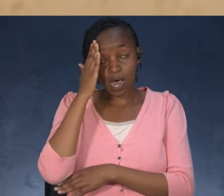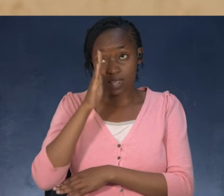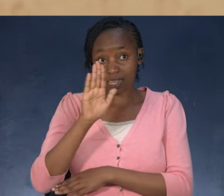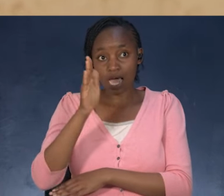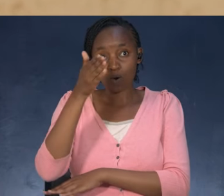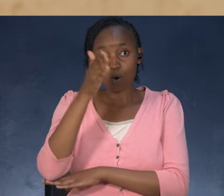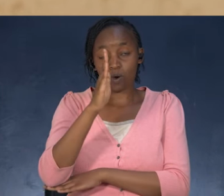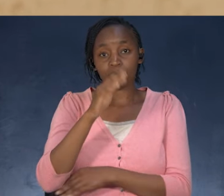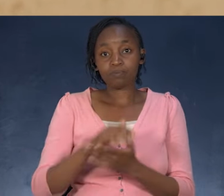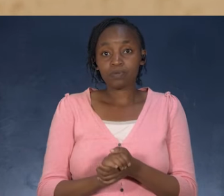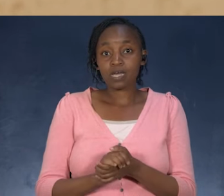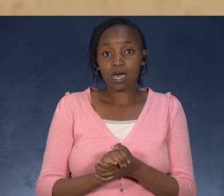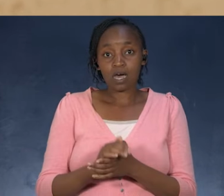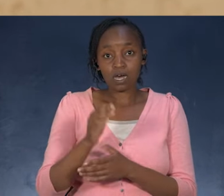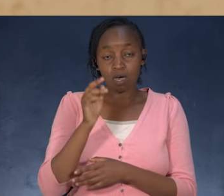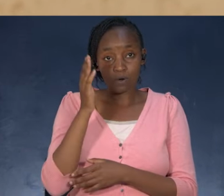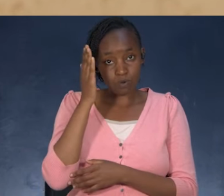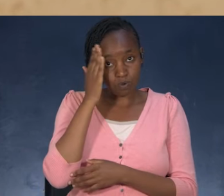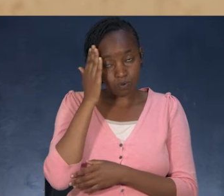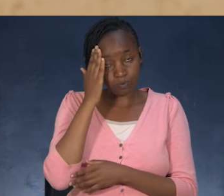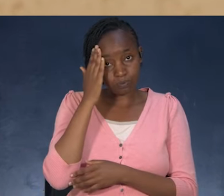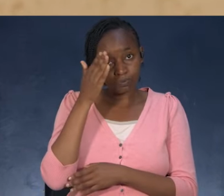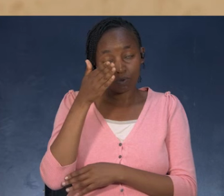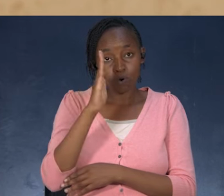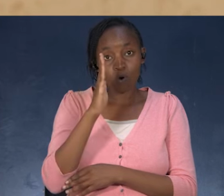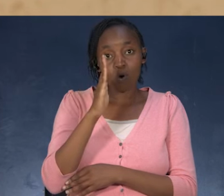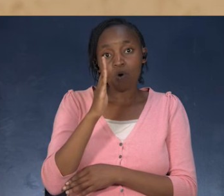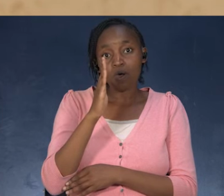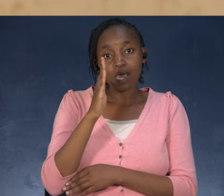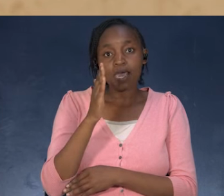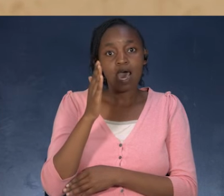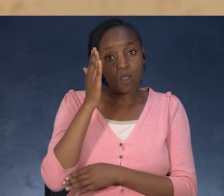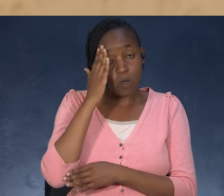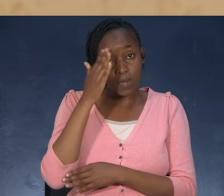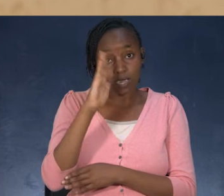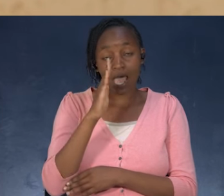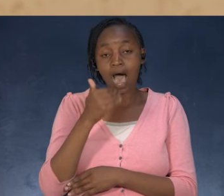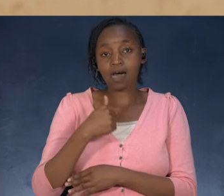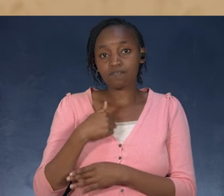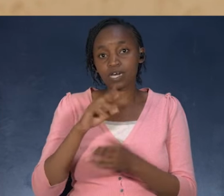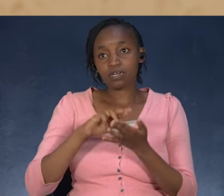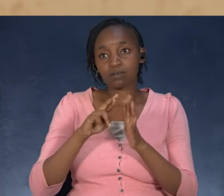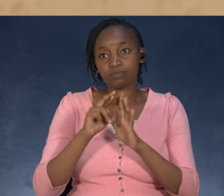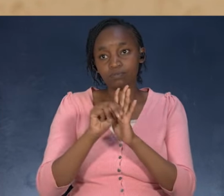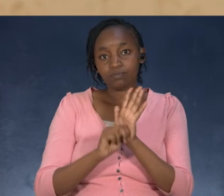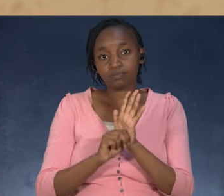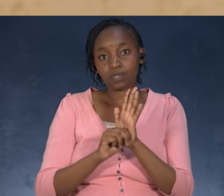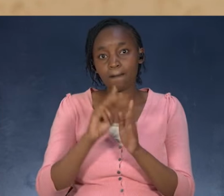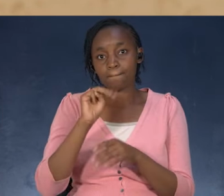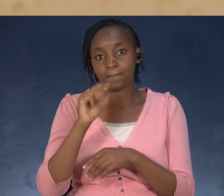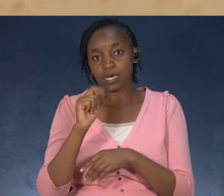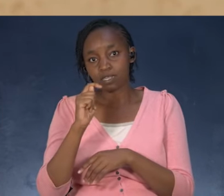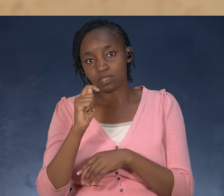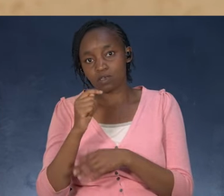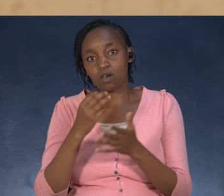who know their God. You see, knowing God is building a relationship with Him. Jesus said